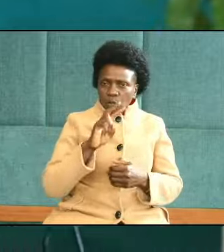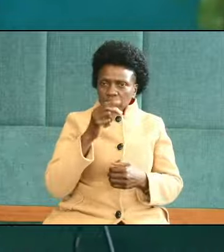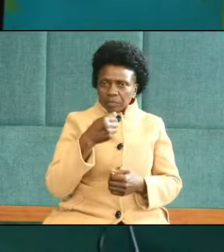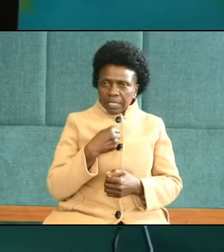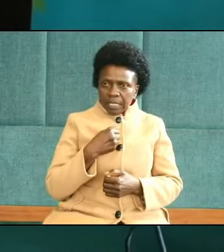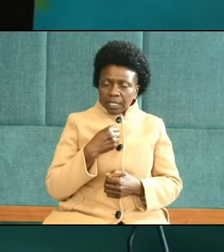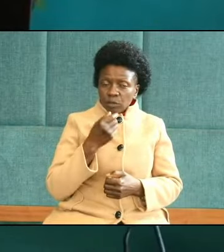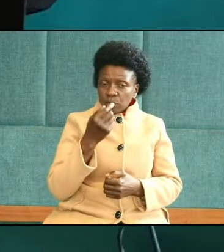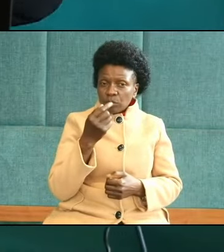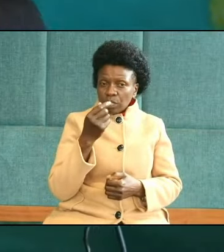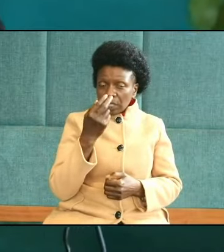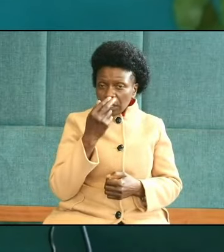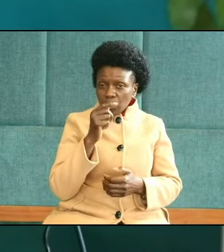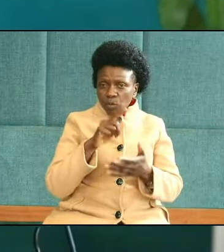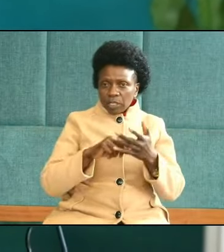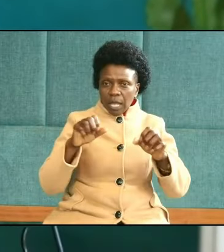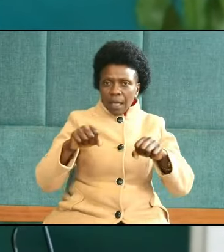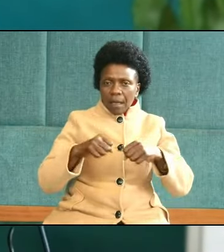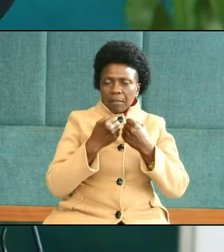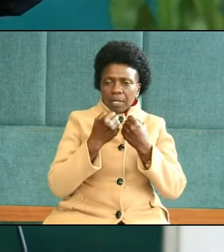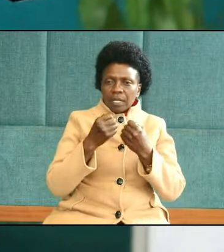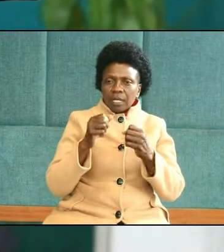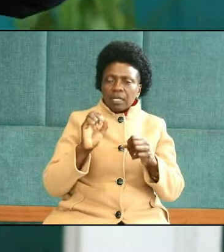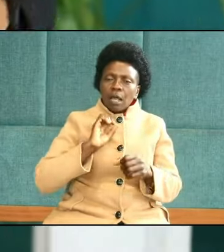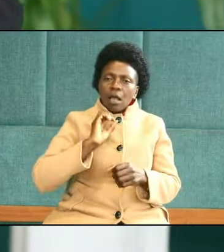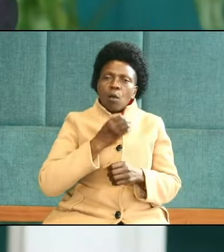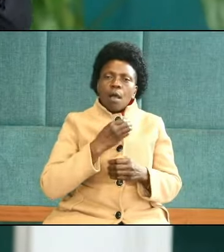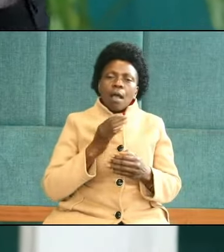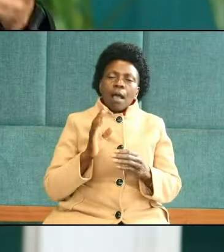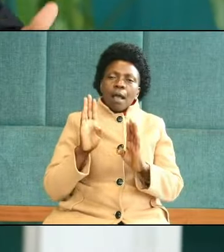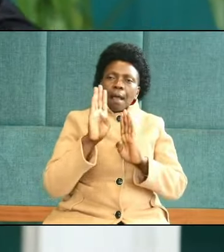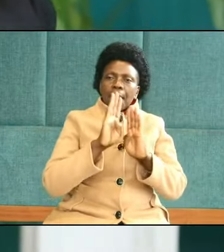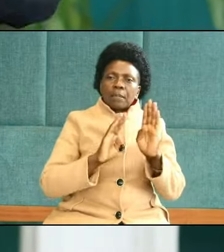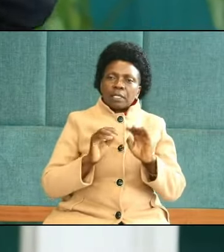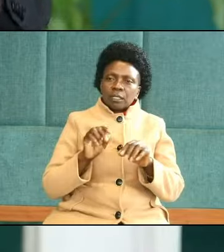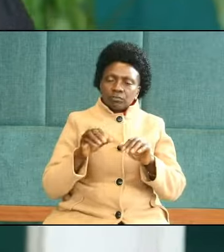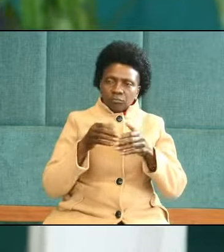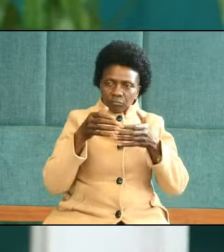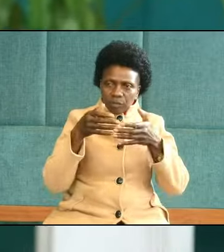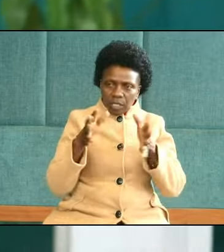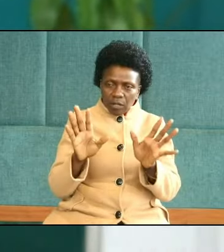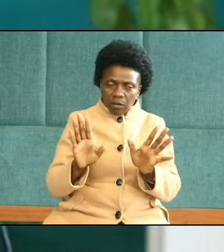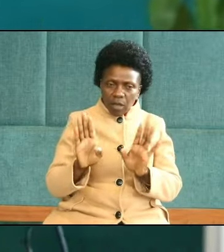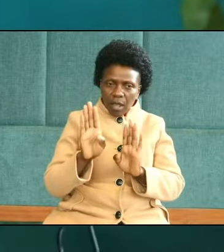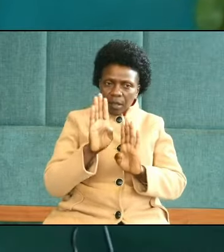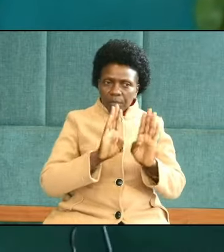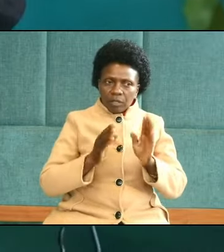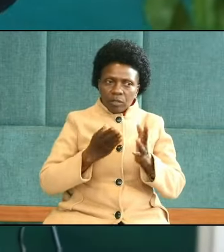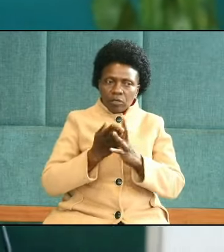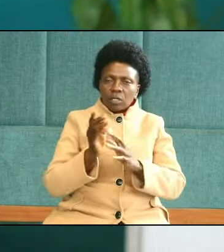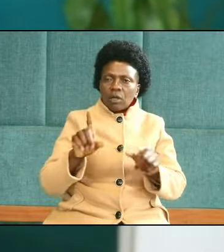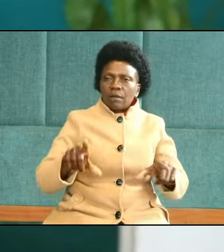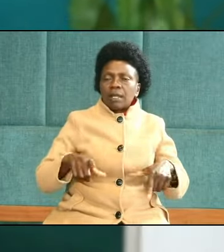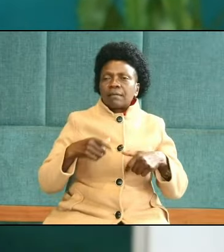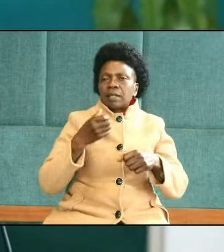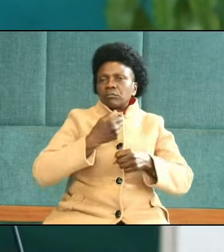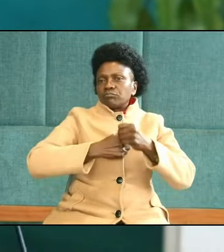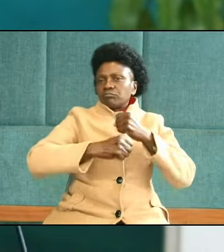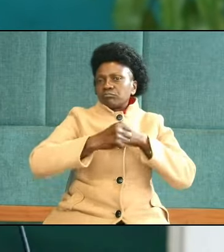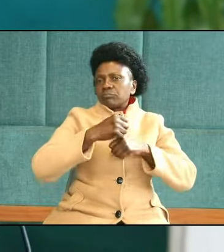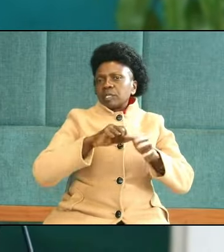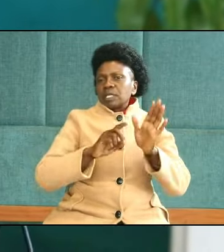is happening in our habits. Are we, in a general, habitual way, through our words and actions,